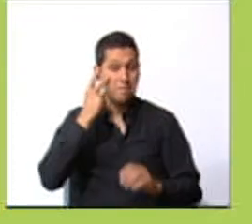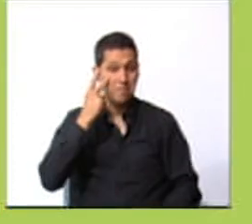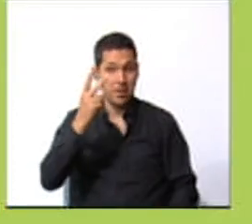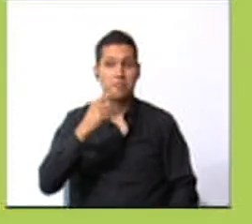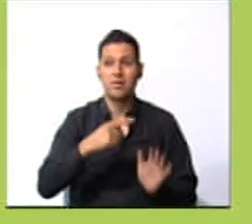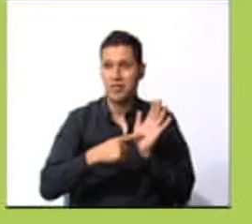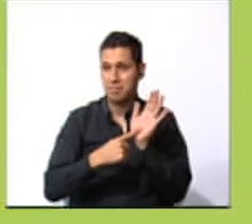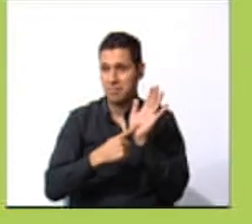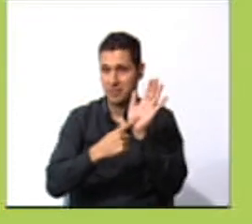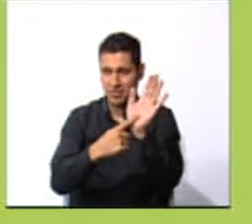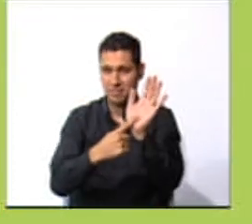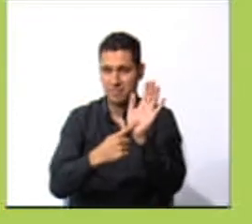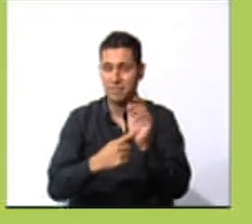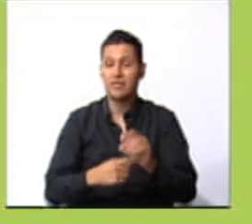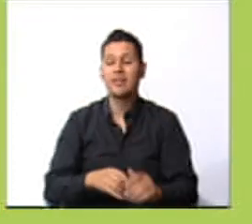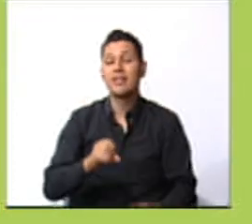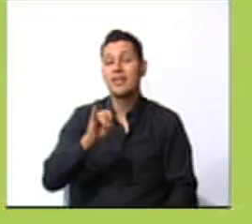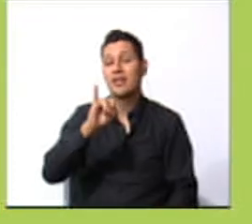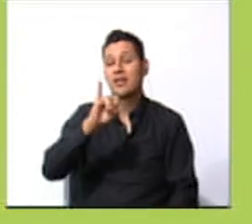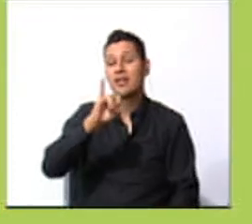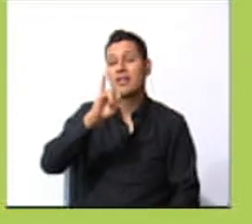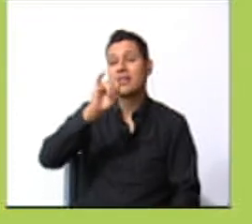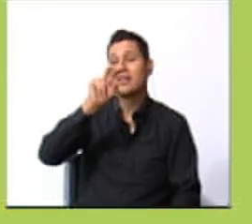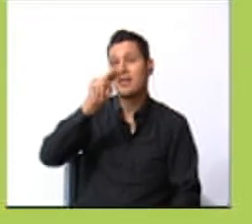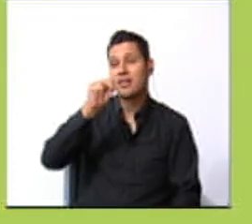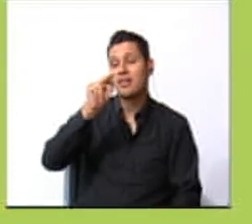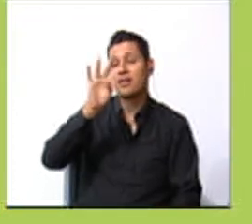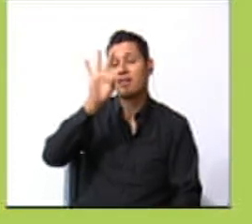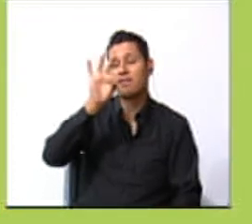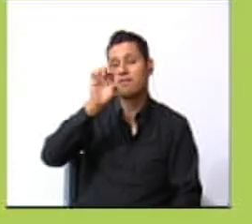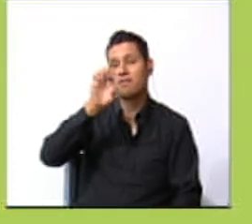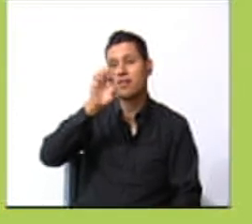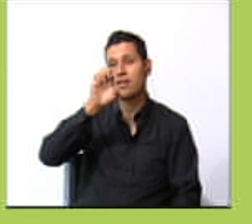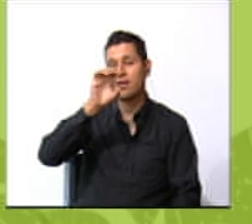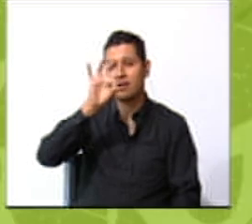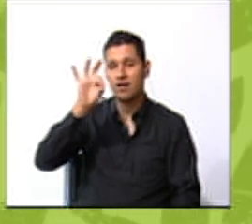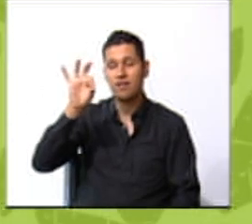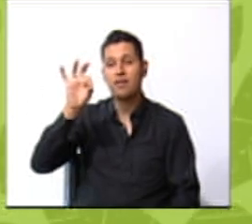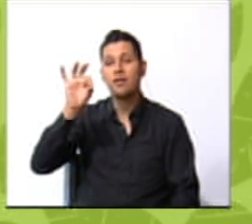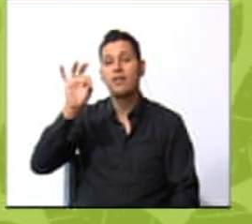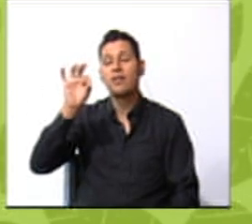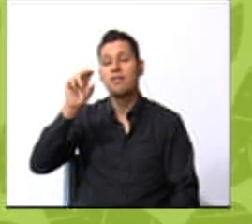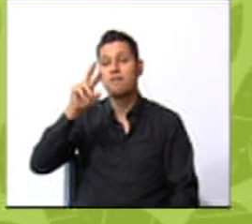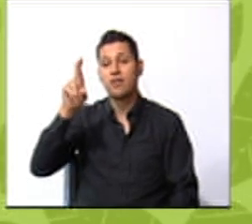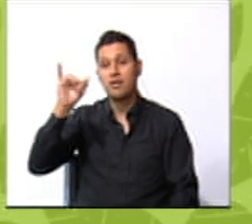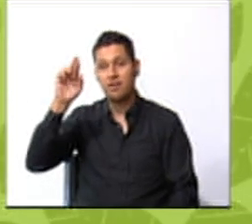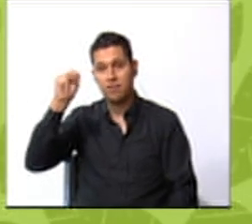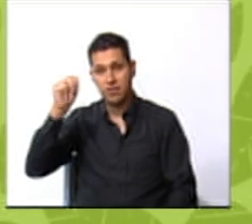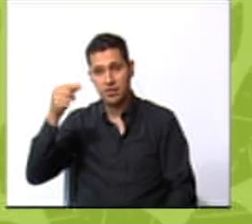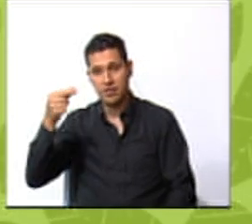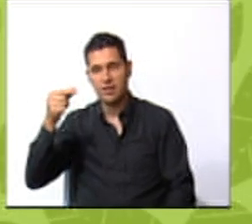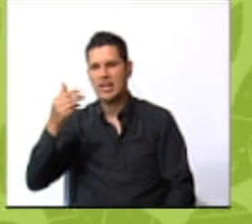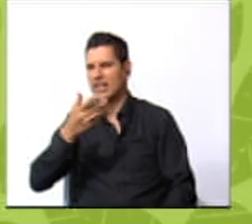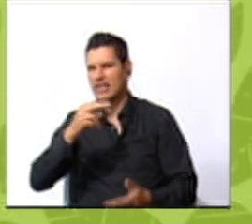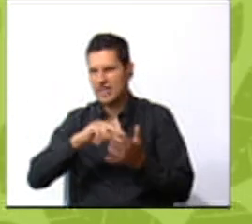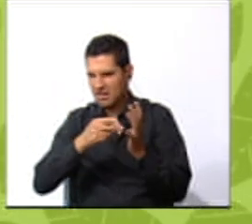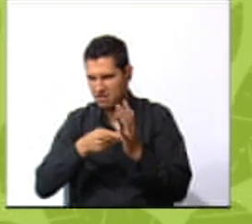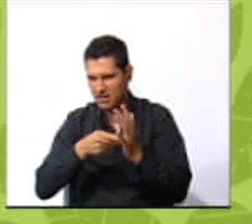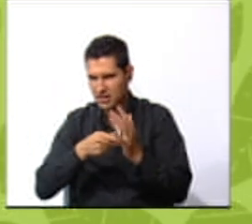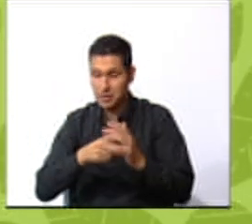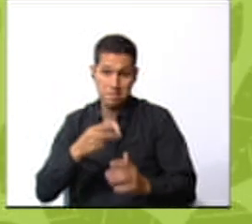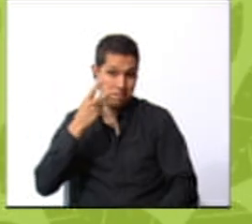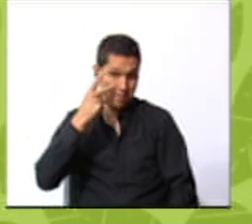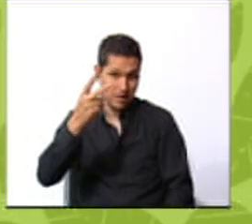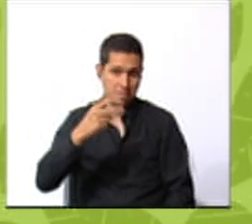with an example of inferring. Pay attention, huh? Let's read. Vamos a